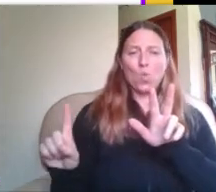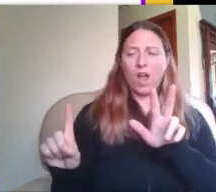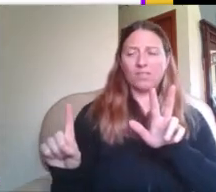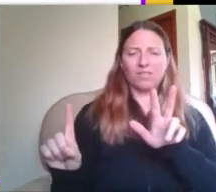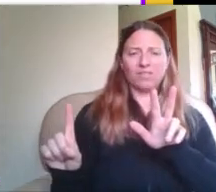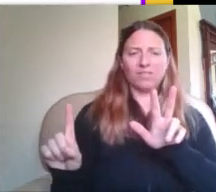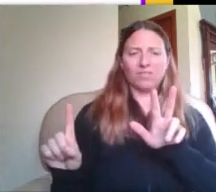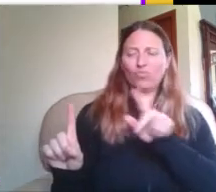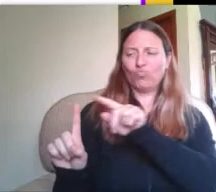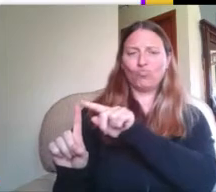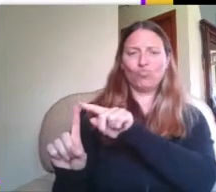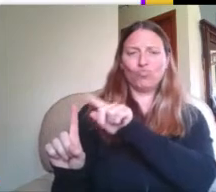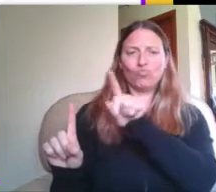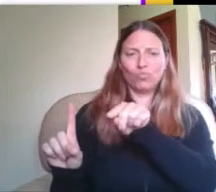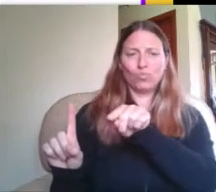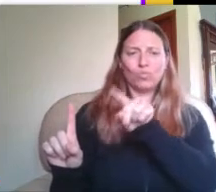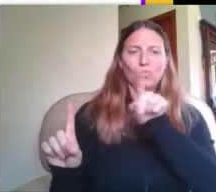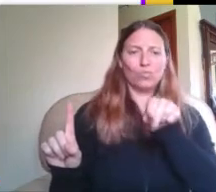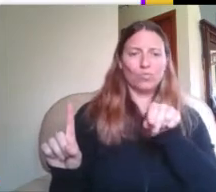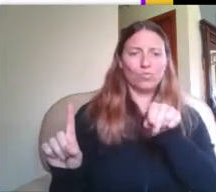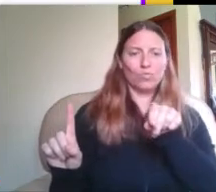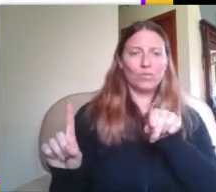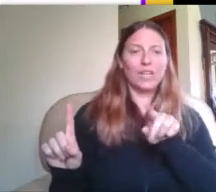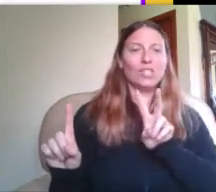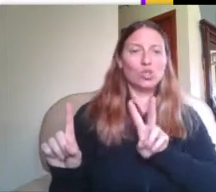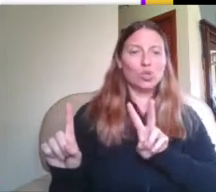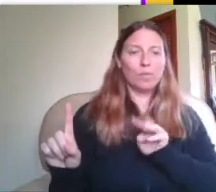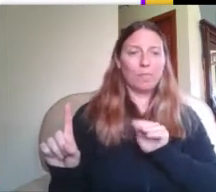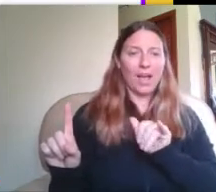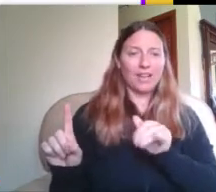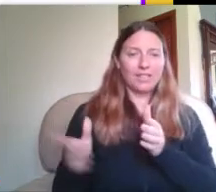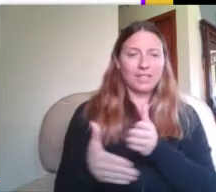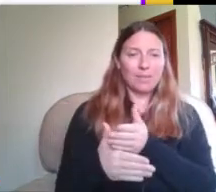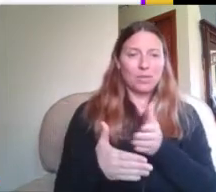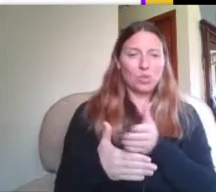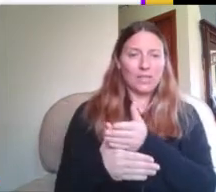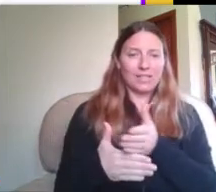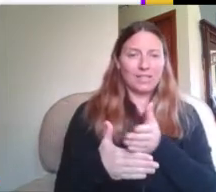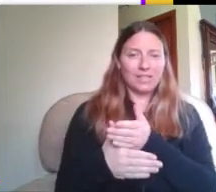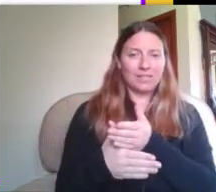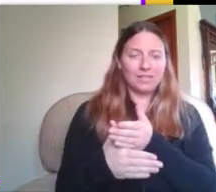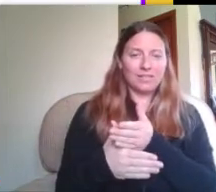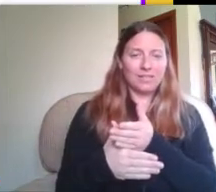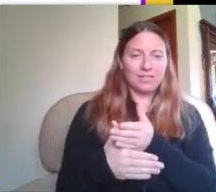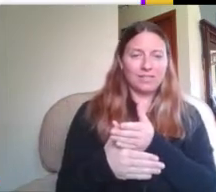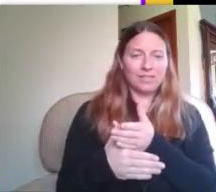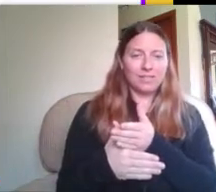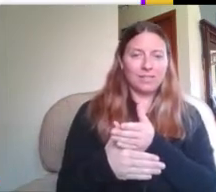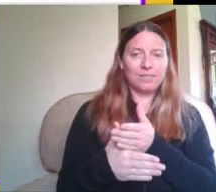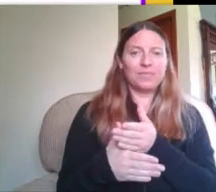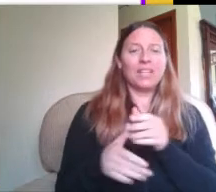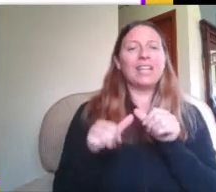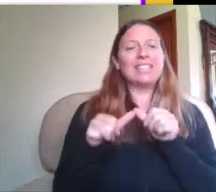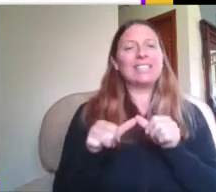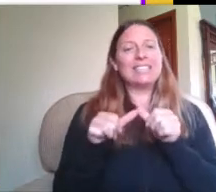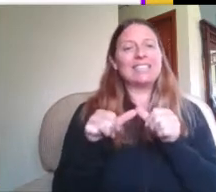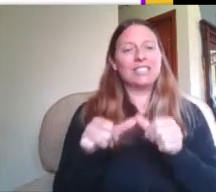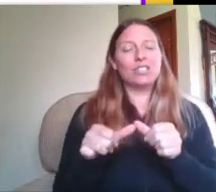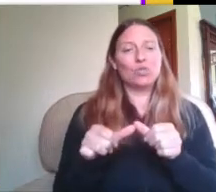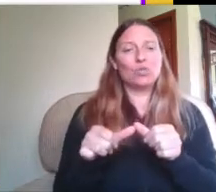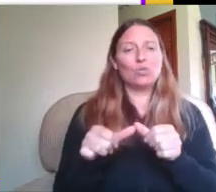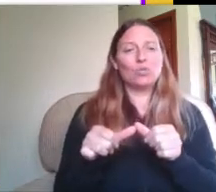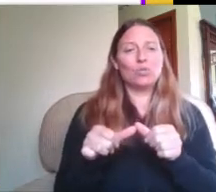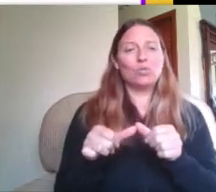So from 1 mile to 3 miles, there's 2 miles in between. And you continue to fill out the